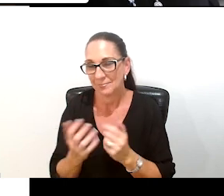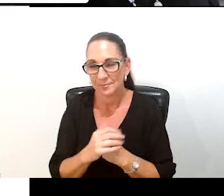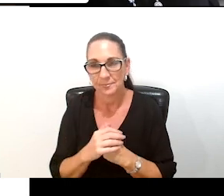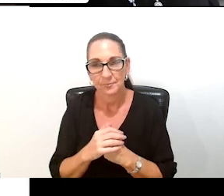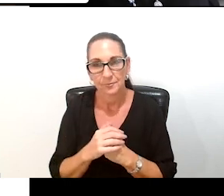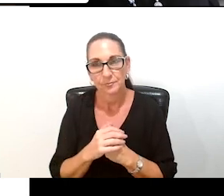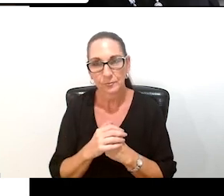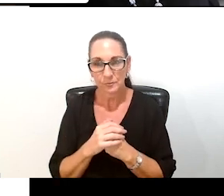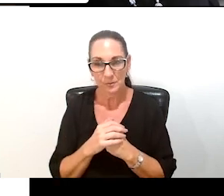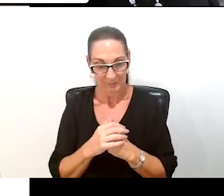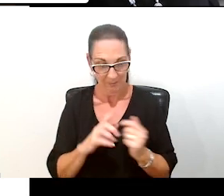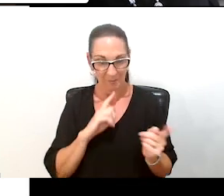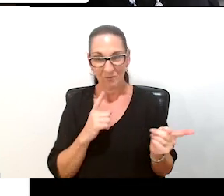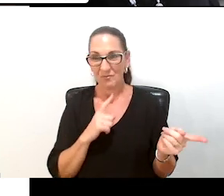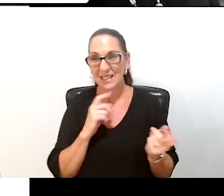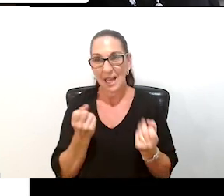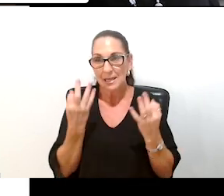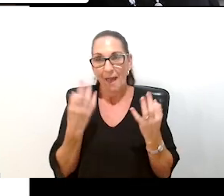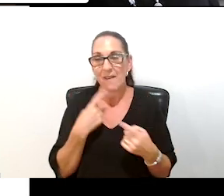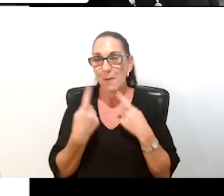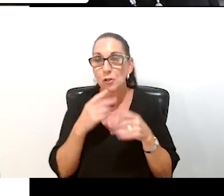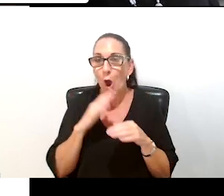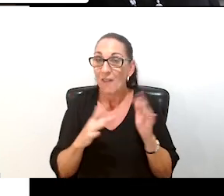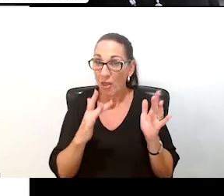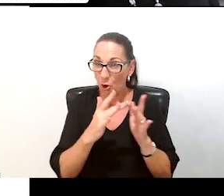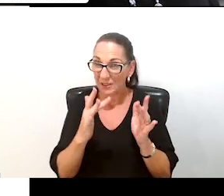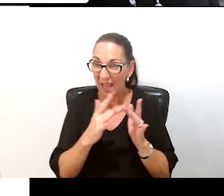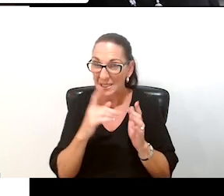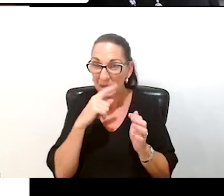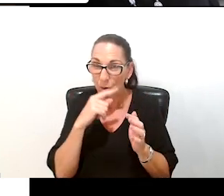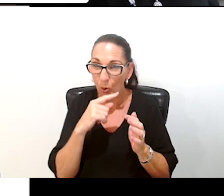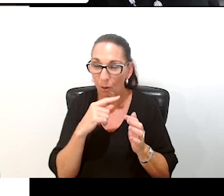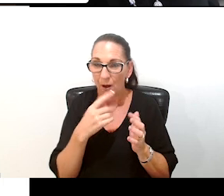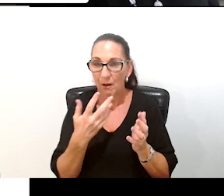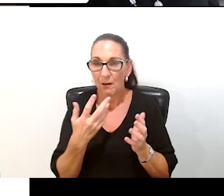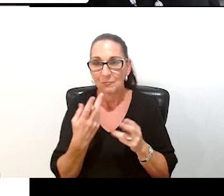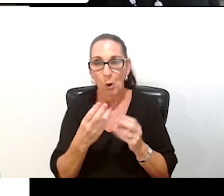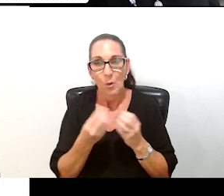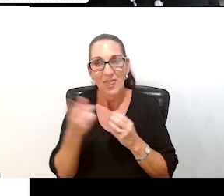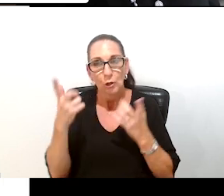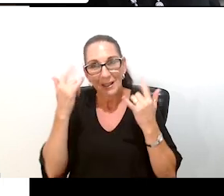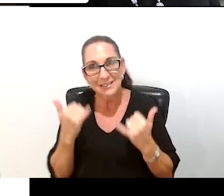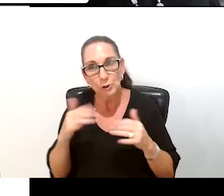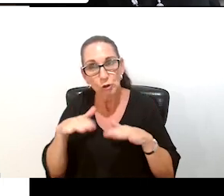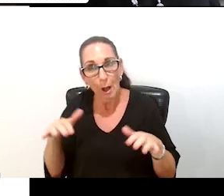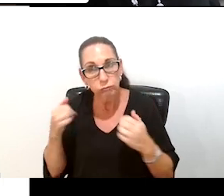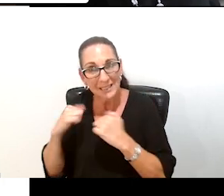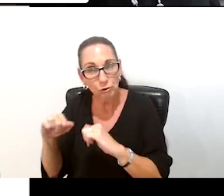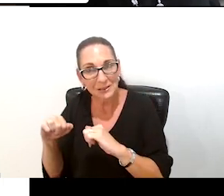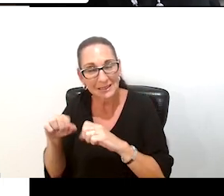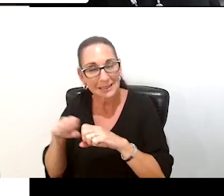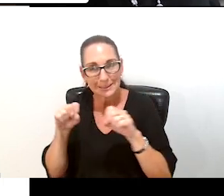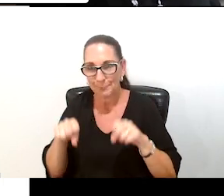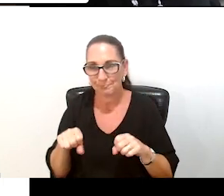It doesn't have information about the contact people with disability have with the justice and child protection systems. We know, for example,